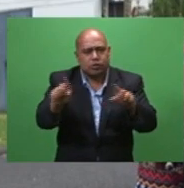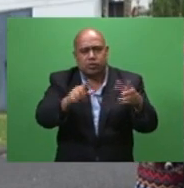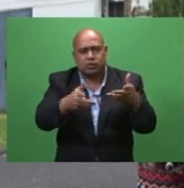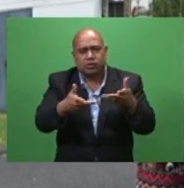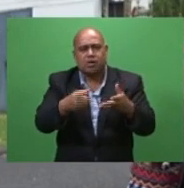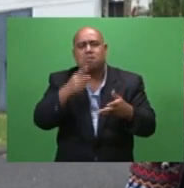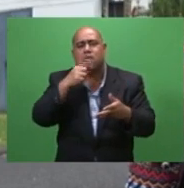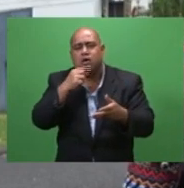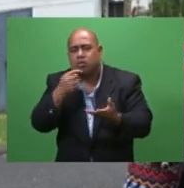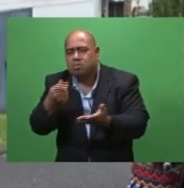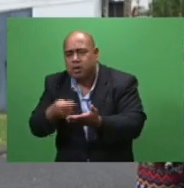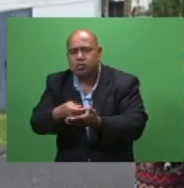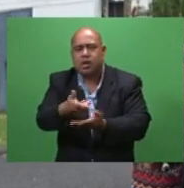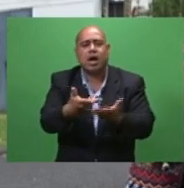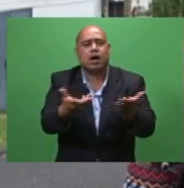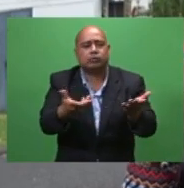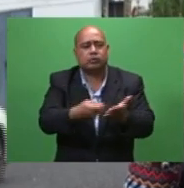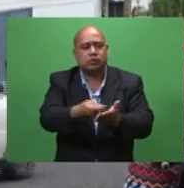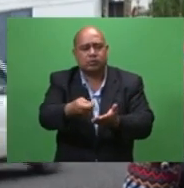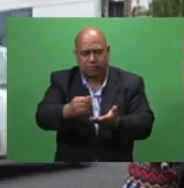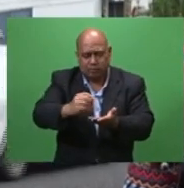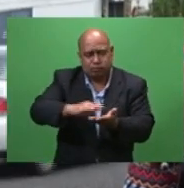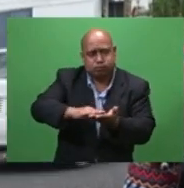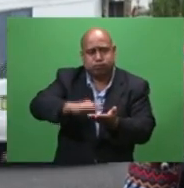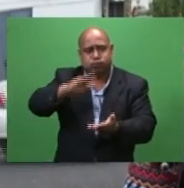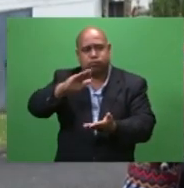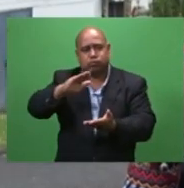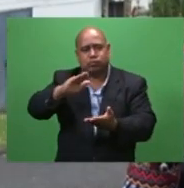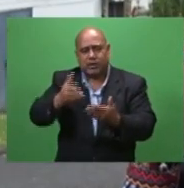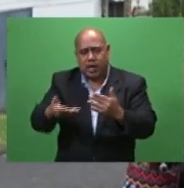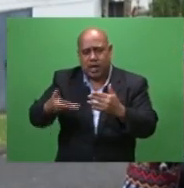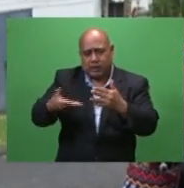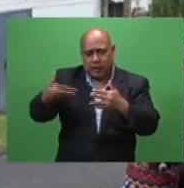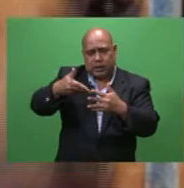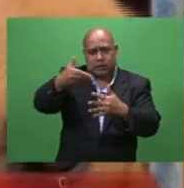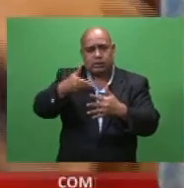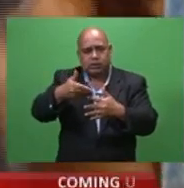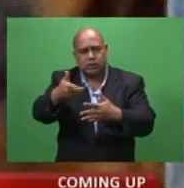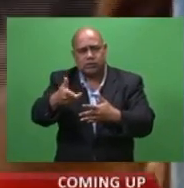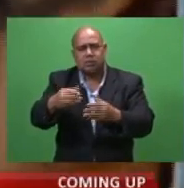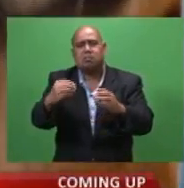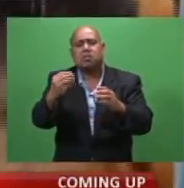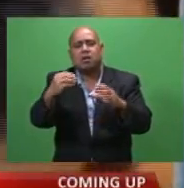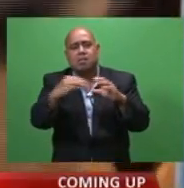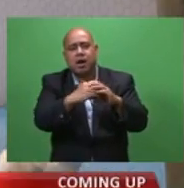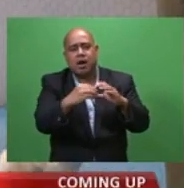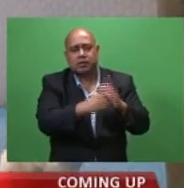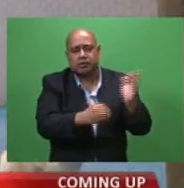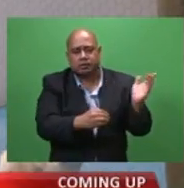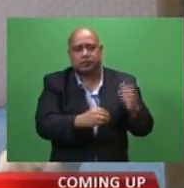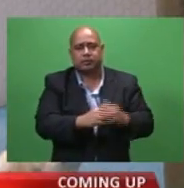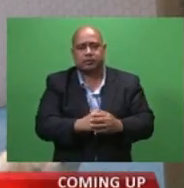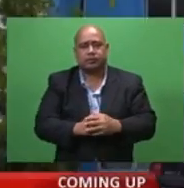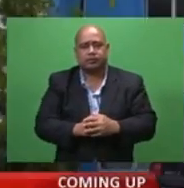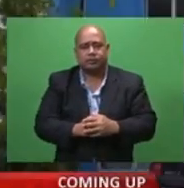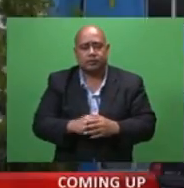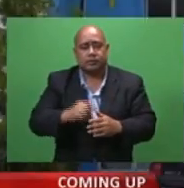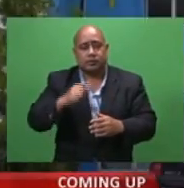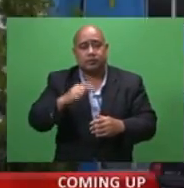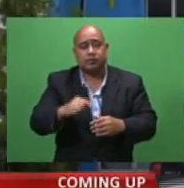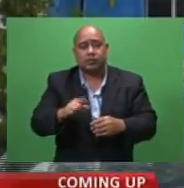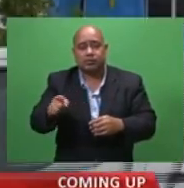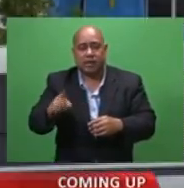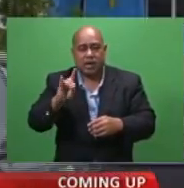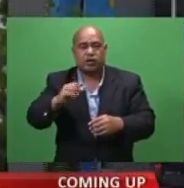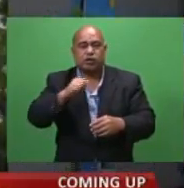rates charged by the banks. Kritika Kumar, FBC News. Up ahead, cruelty to animals